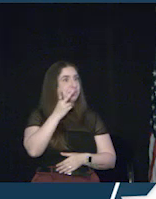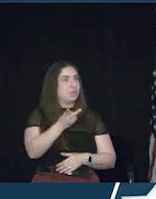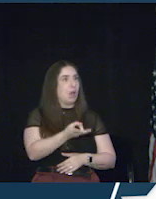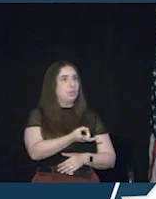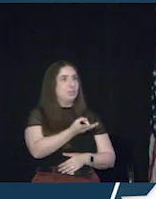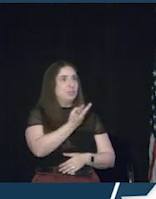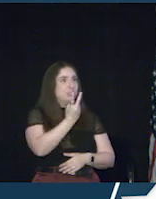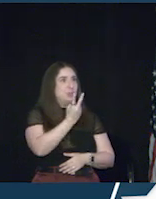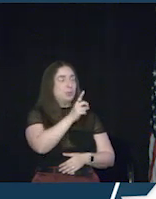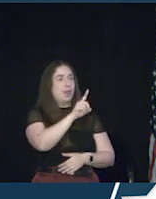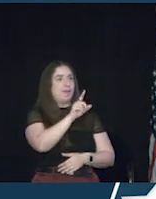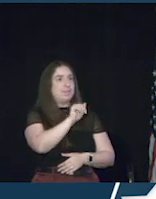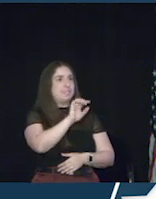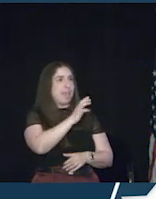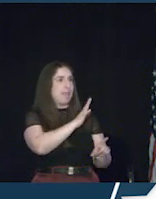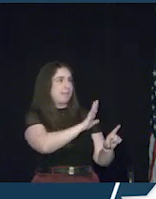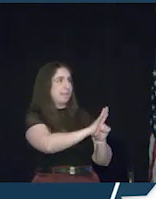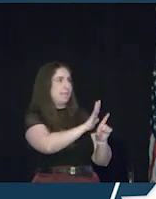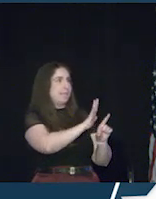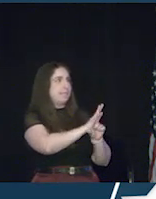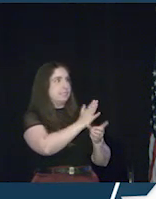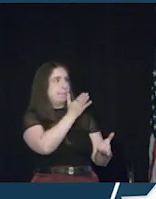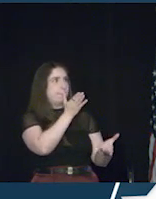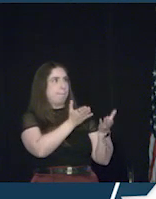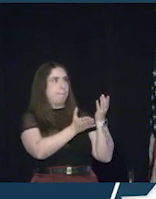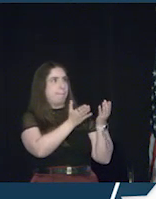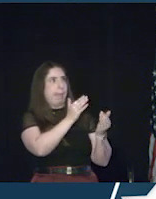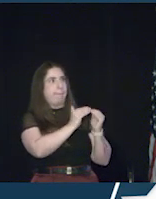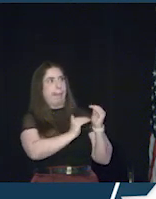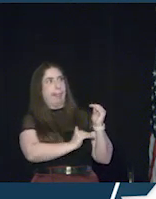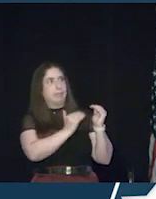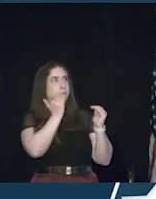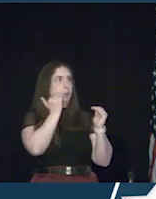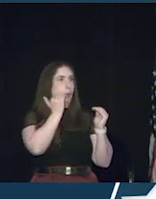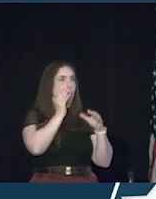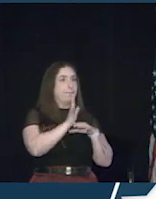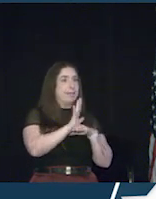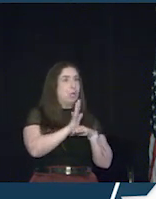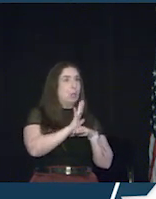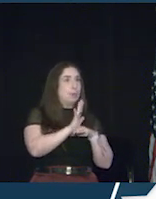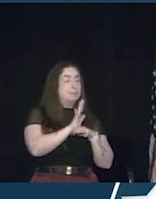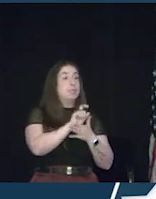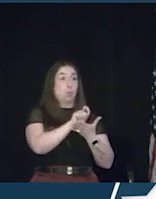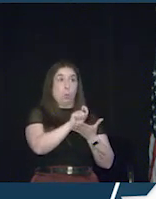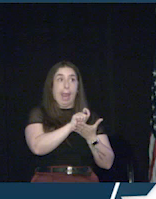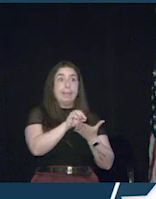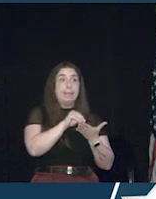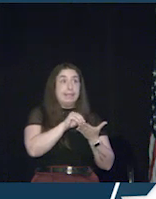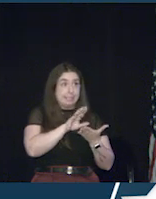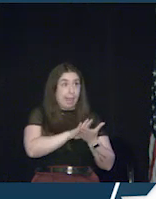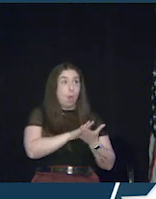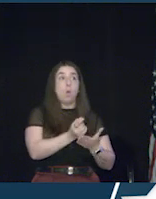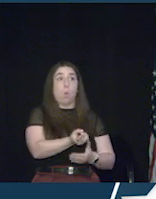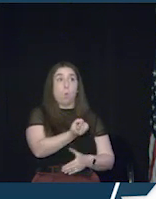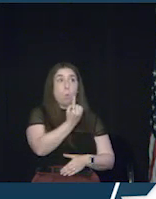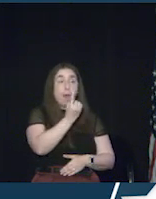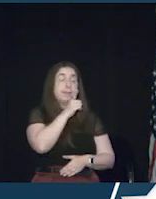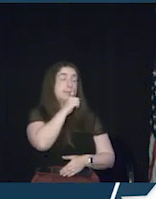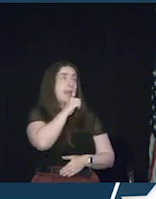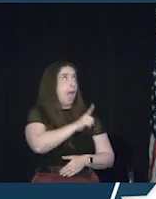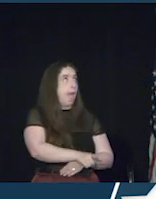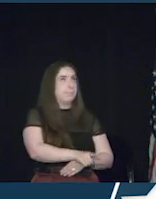2 of Zach's maybe lesser-known films. Write these down. One is an